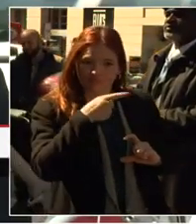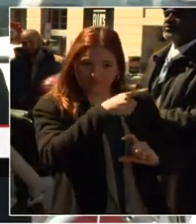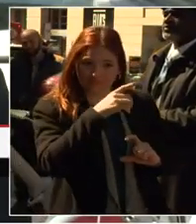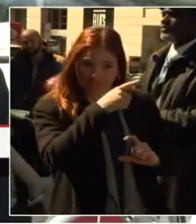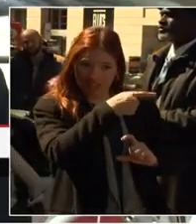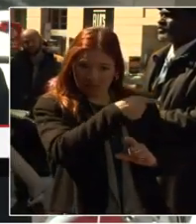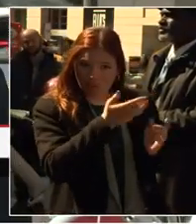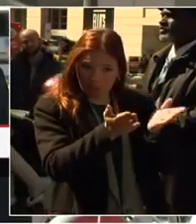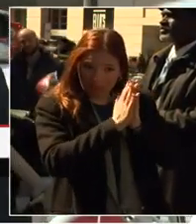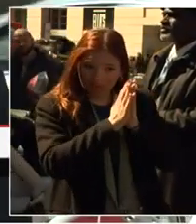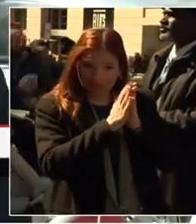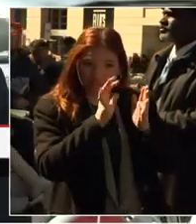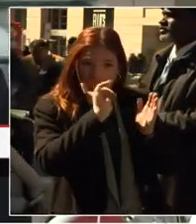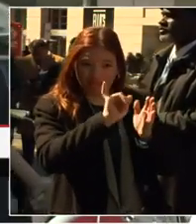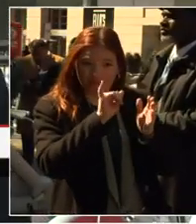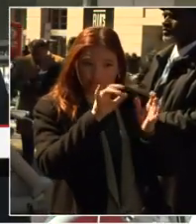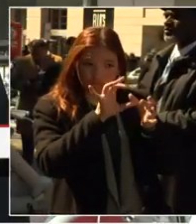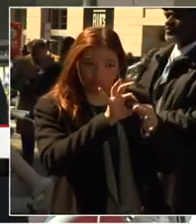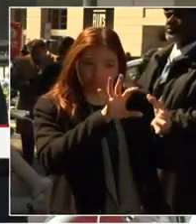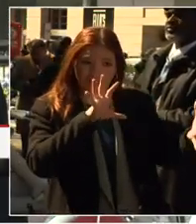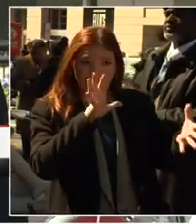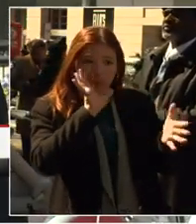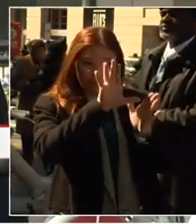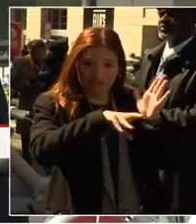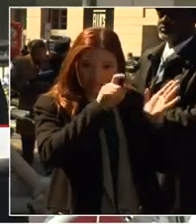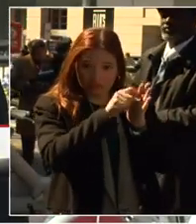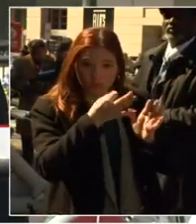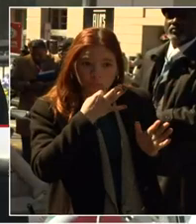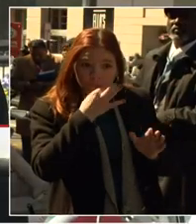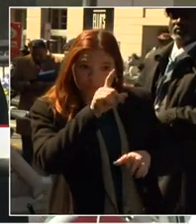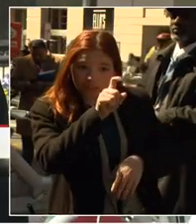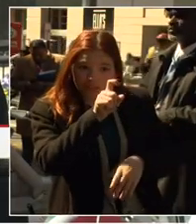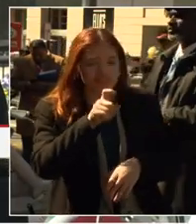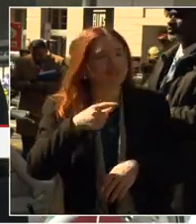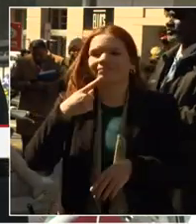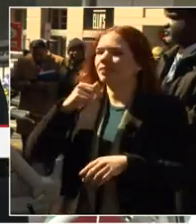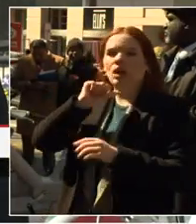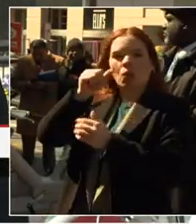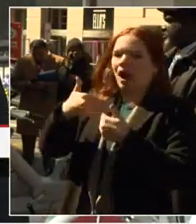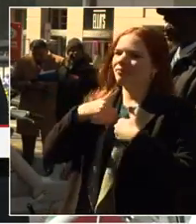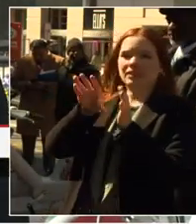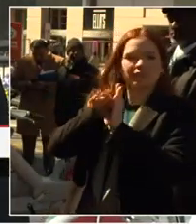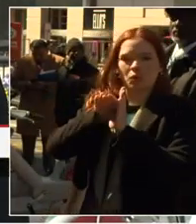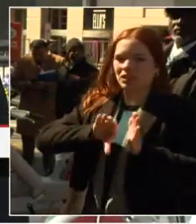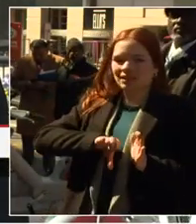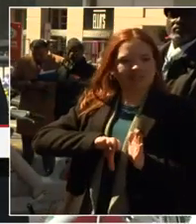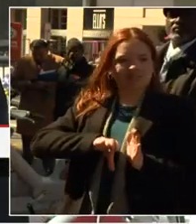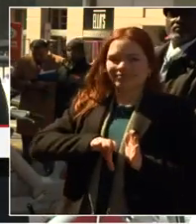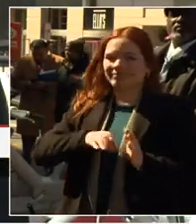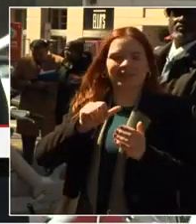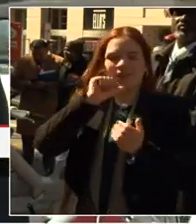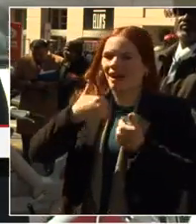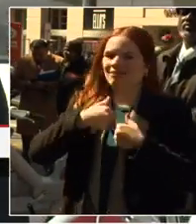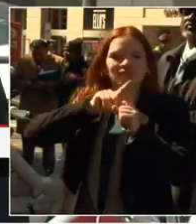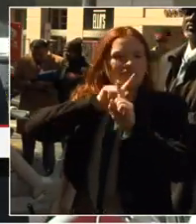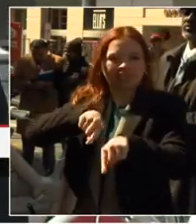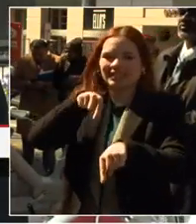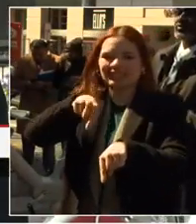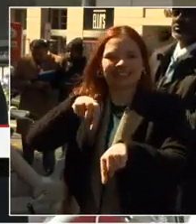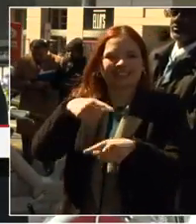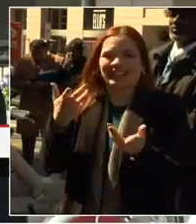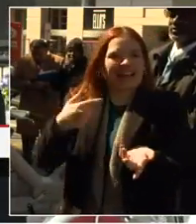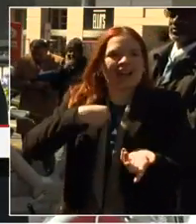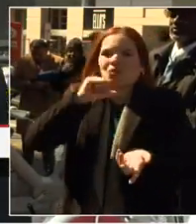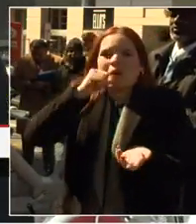you planning to do so in the era of transparency? I don't have the body camera, so I don't want to address that right now. I don't have it, and we